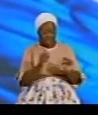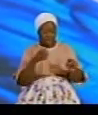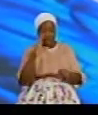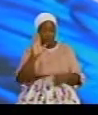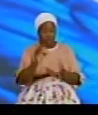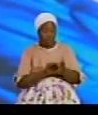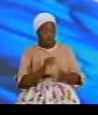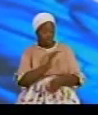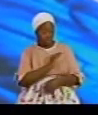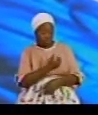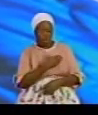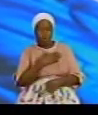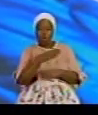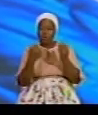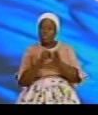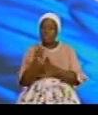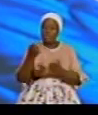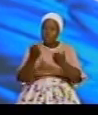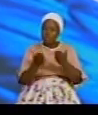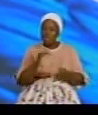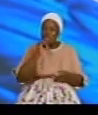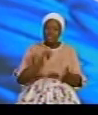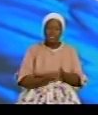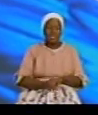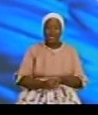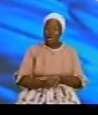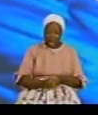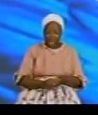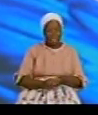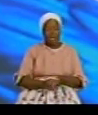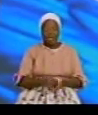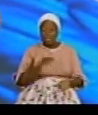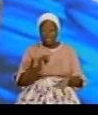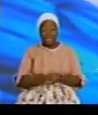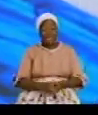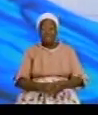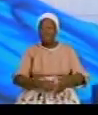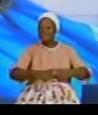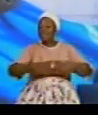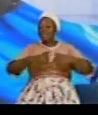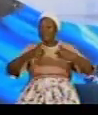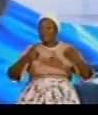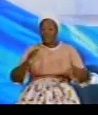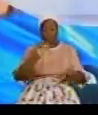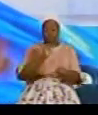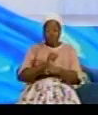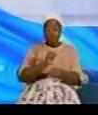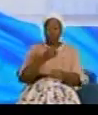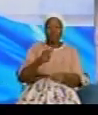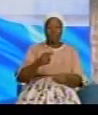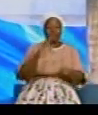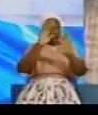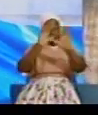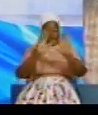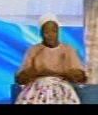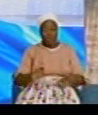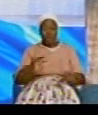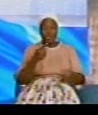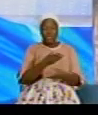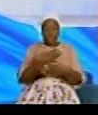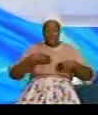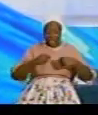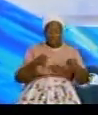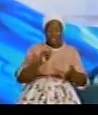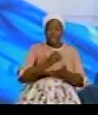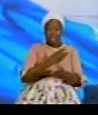you wanted is the spectacular, the supernatural, the healing, the deliverance, so that they'll